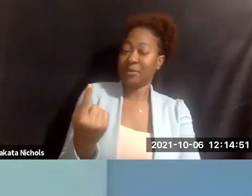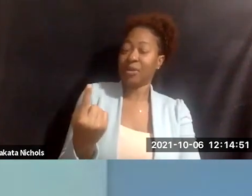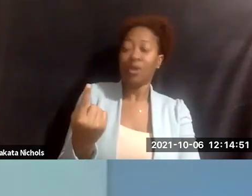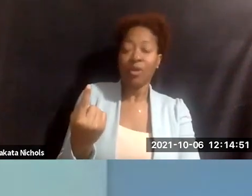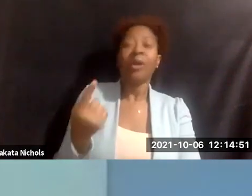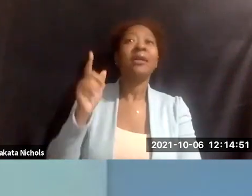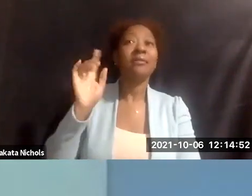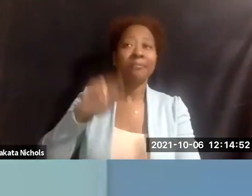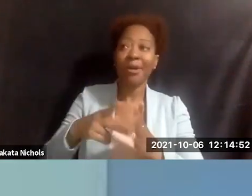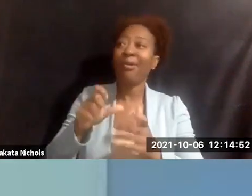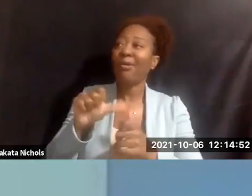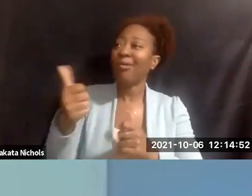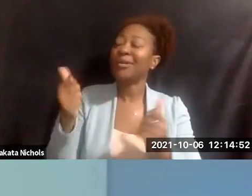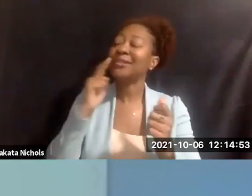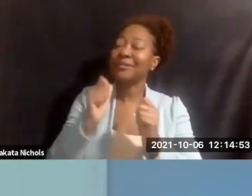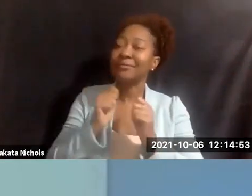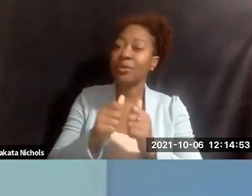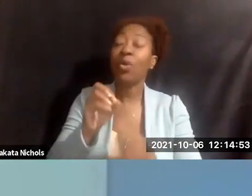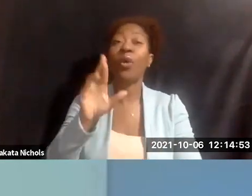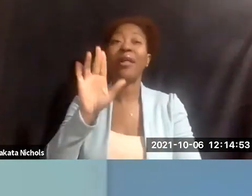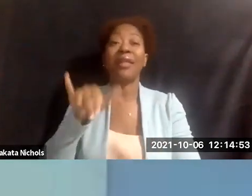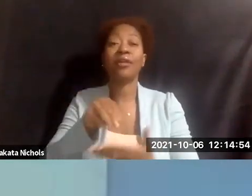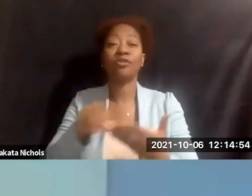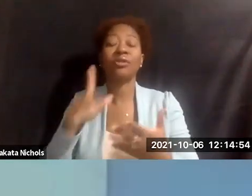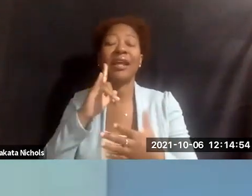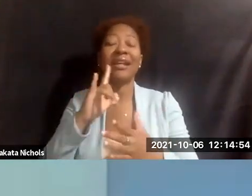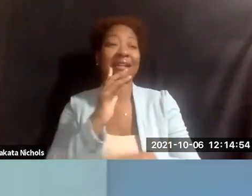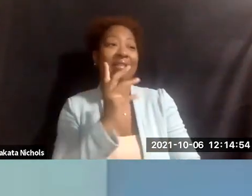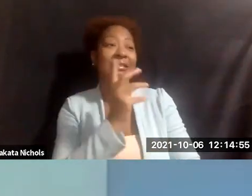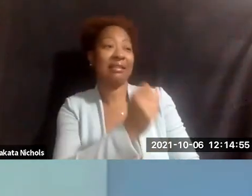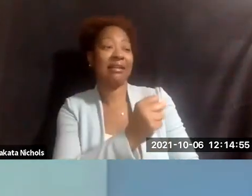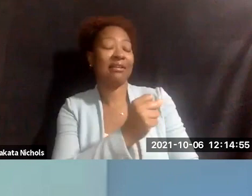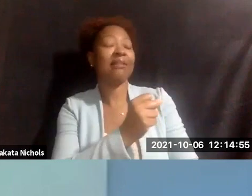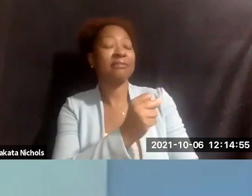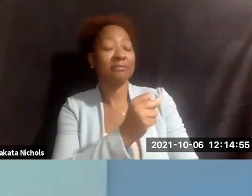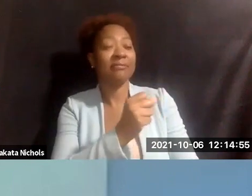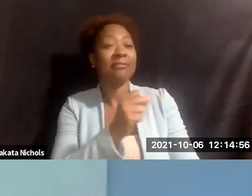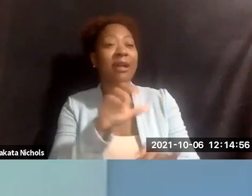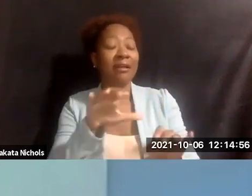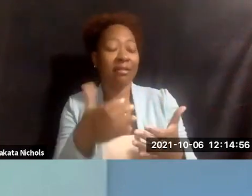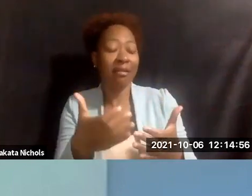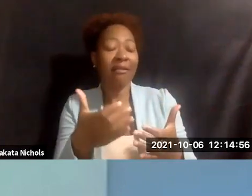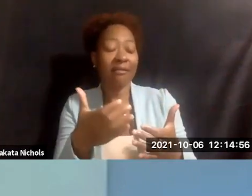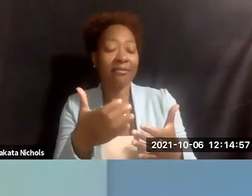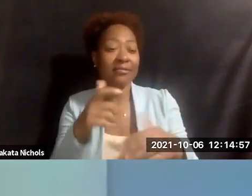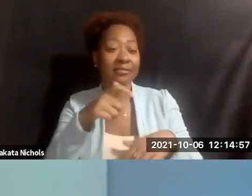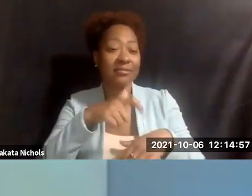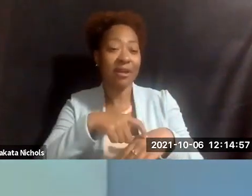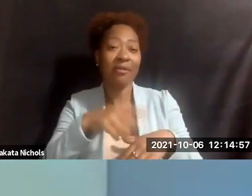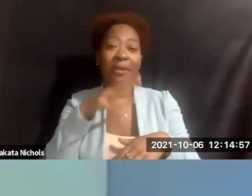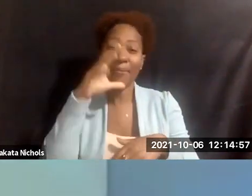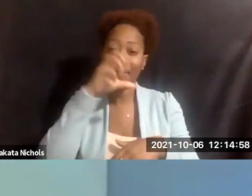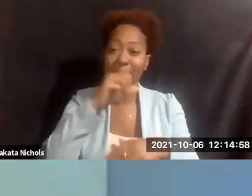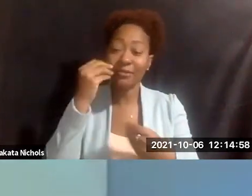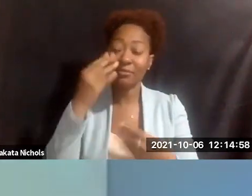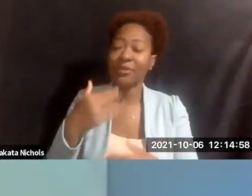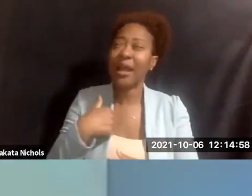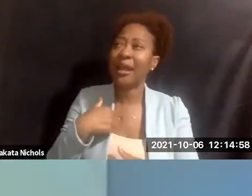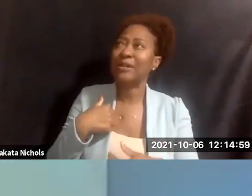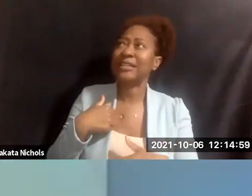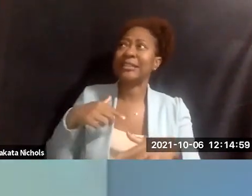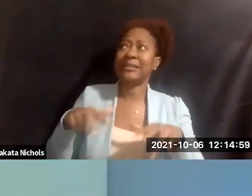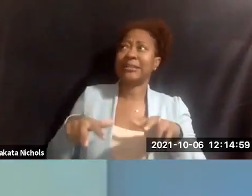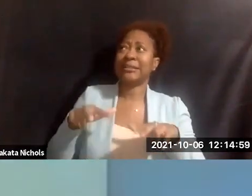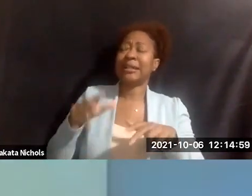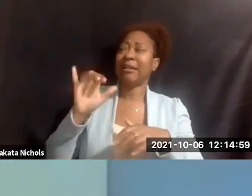leave occasionally and miss class time. I was hesitant that my peers would not stand, but this was